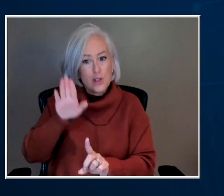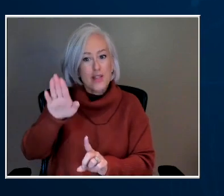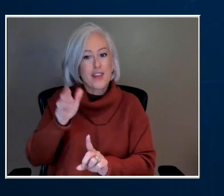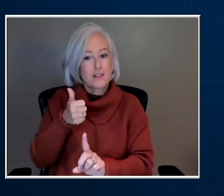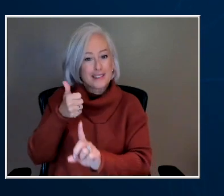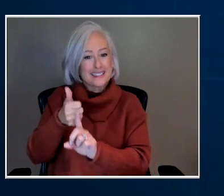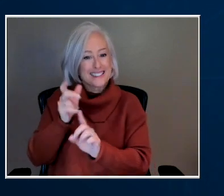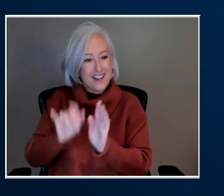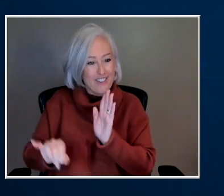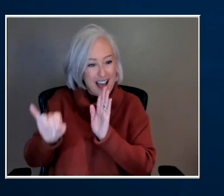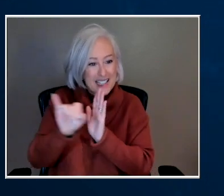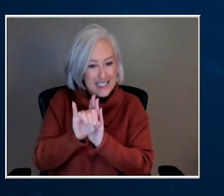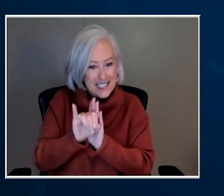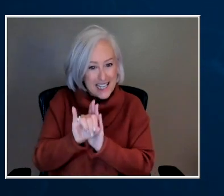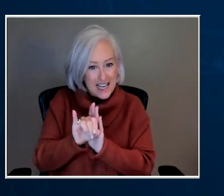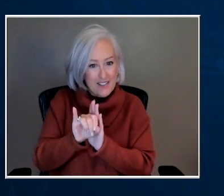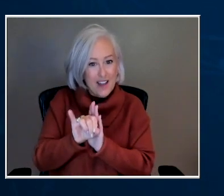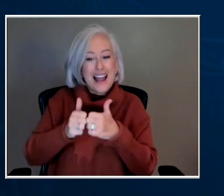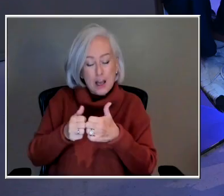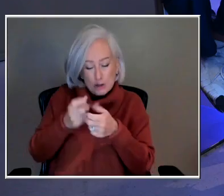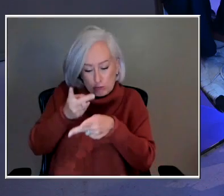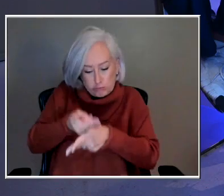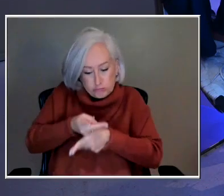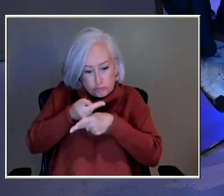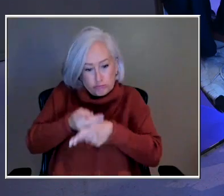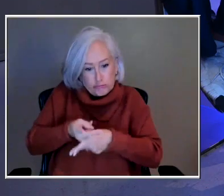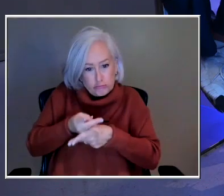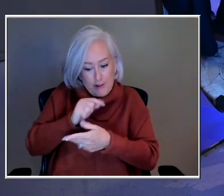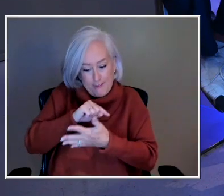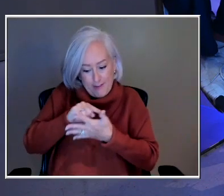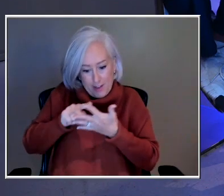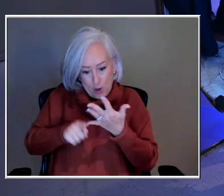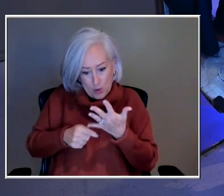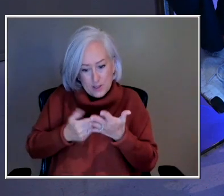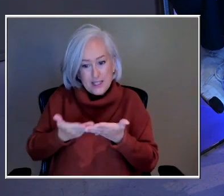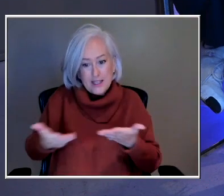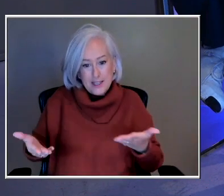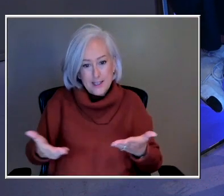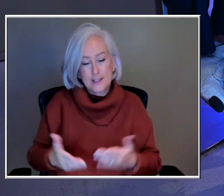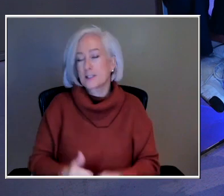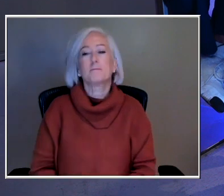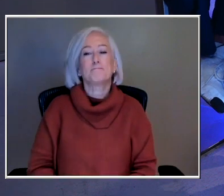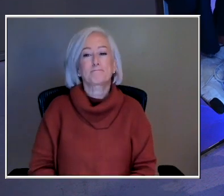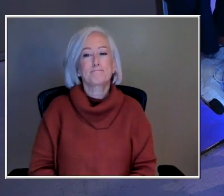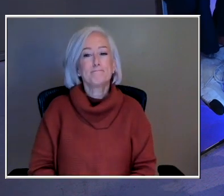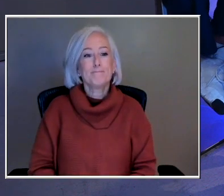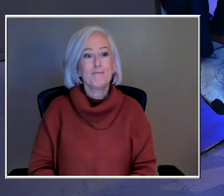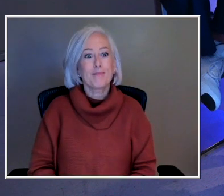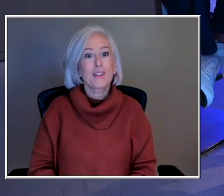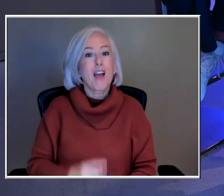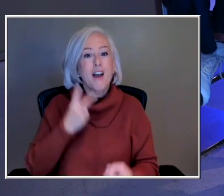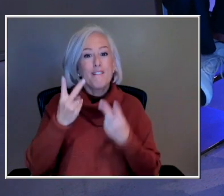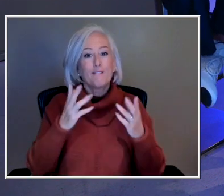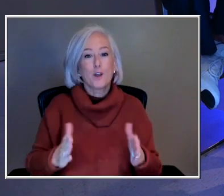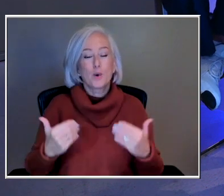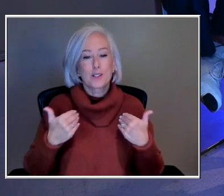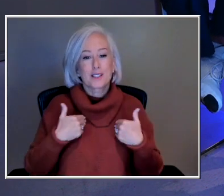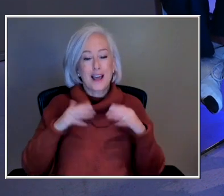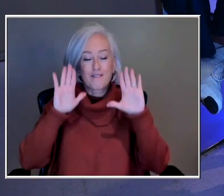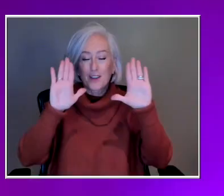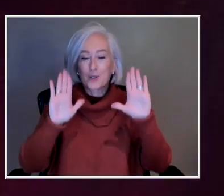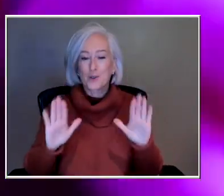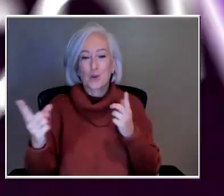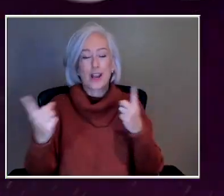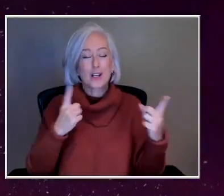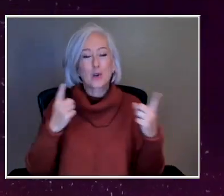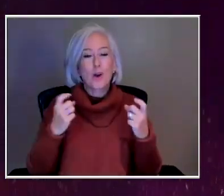coping tools to sort of deal with those expectations. All right, our viewers have some great questions. So I want to, Chris and Angie